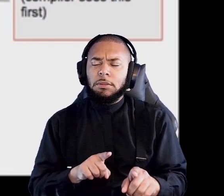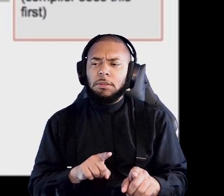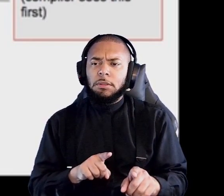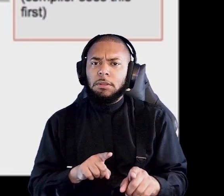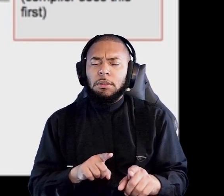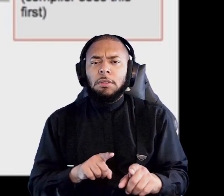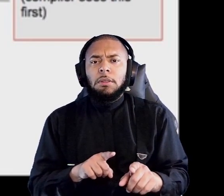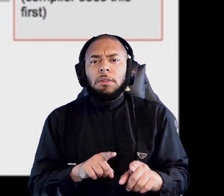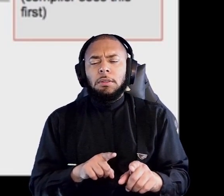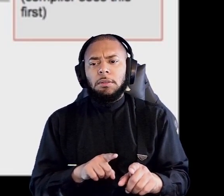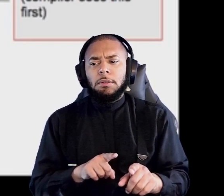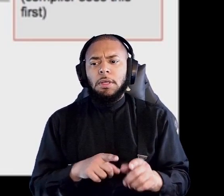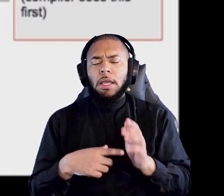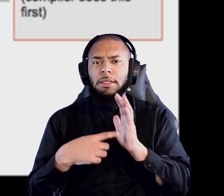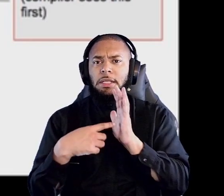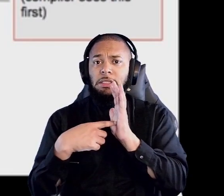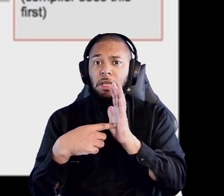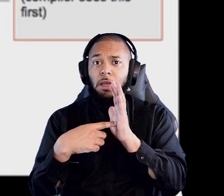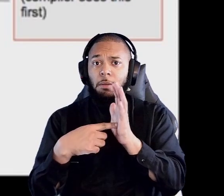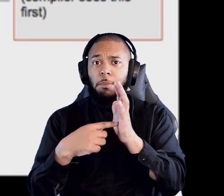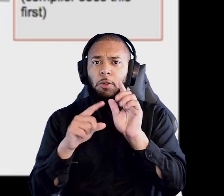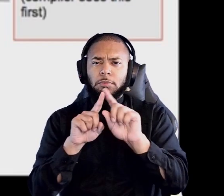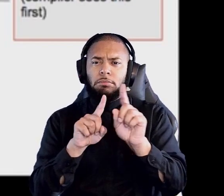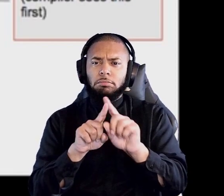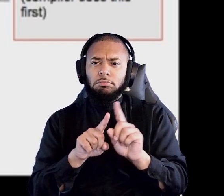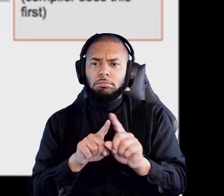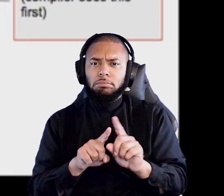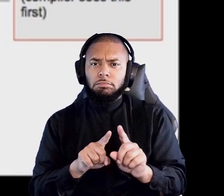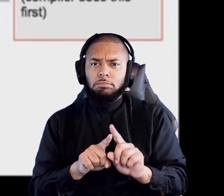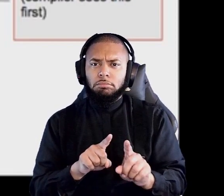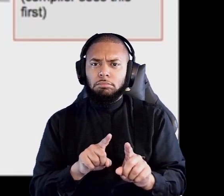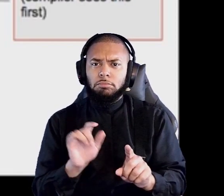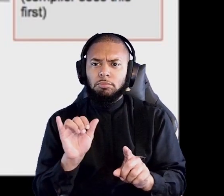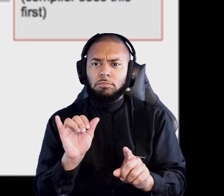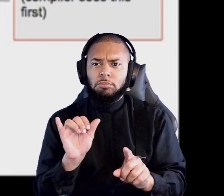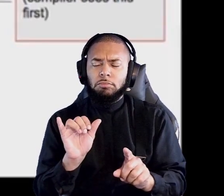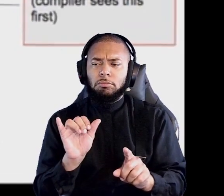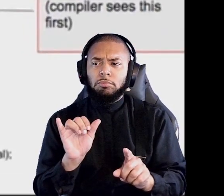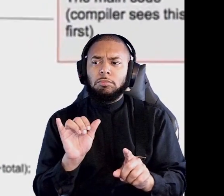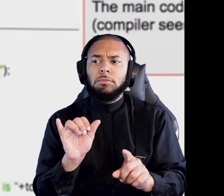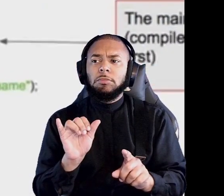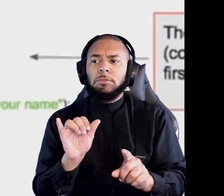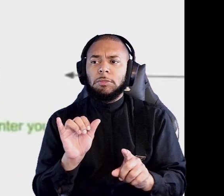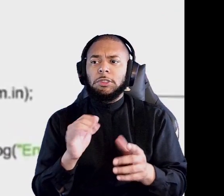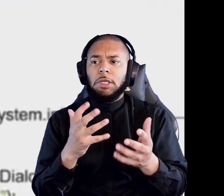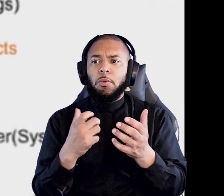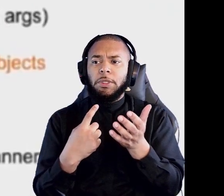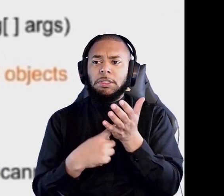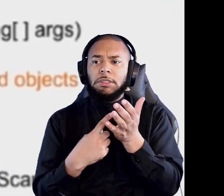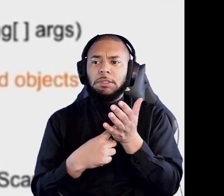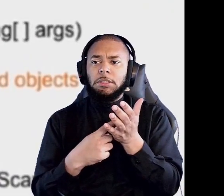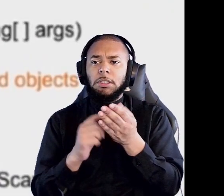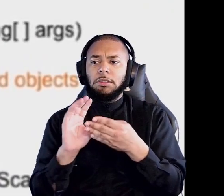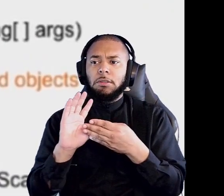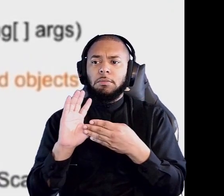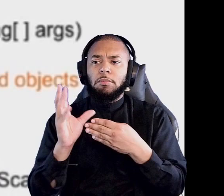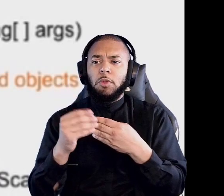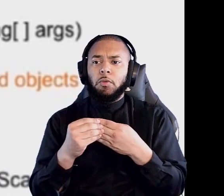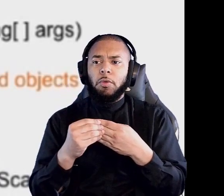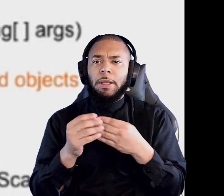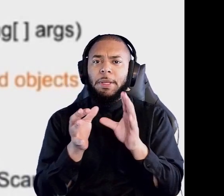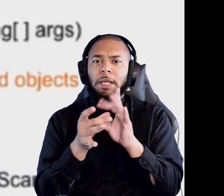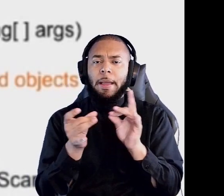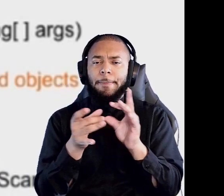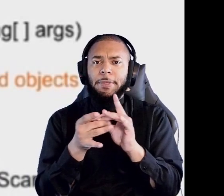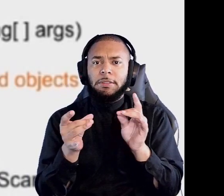And there's a lot of different symbols as well. So I want to talk about comments in programming, and a lot of